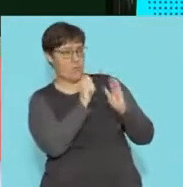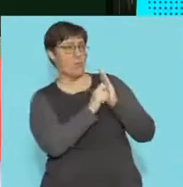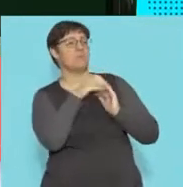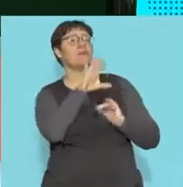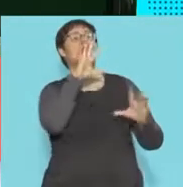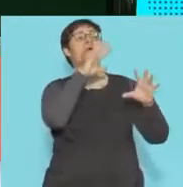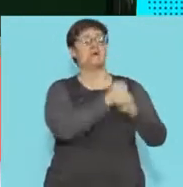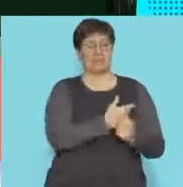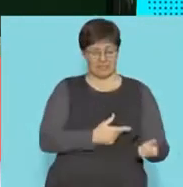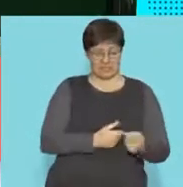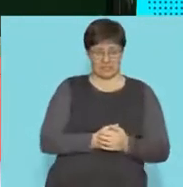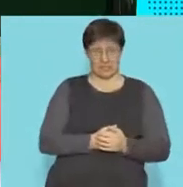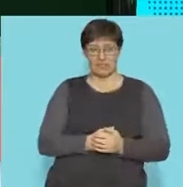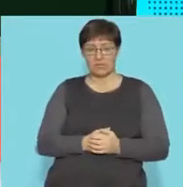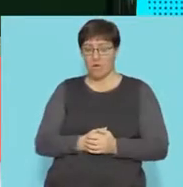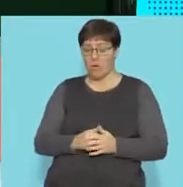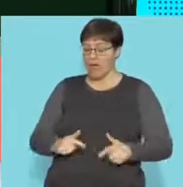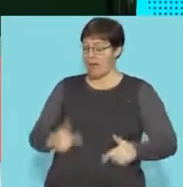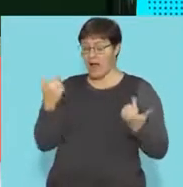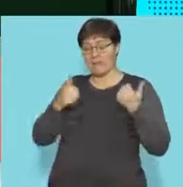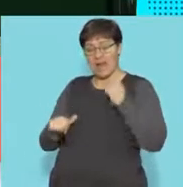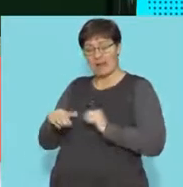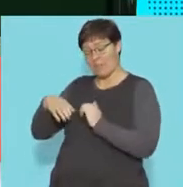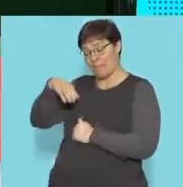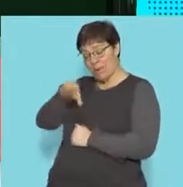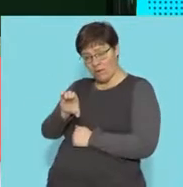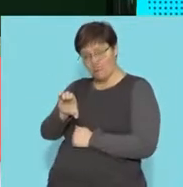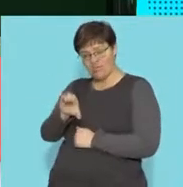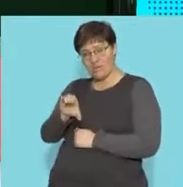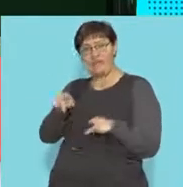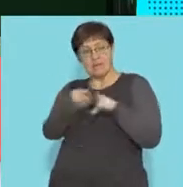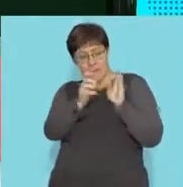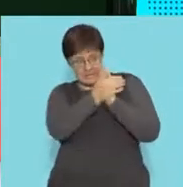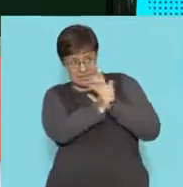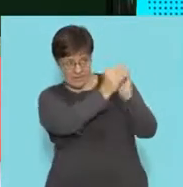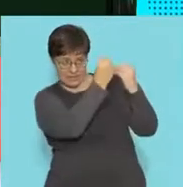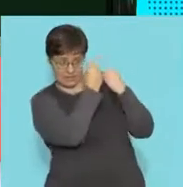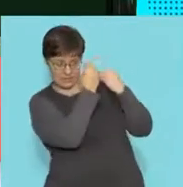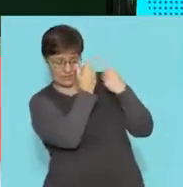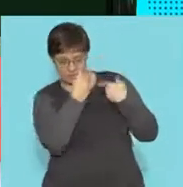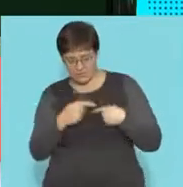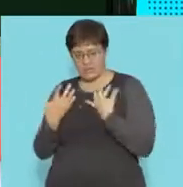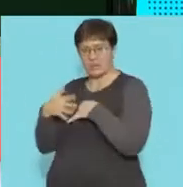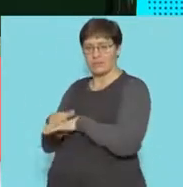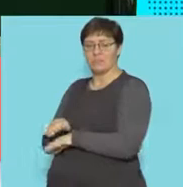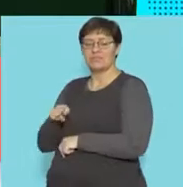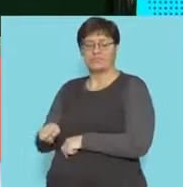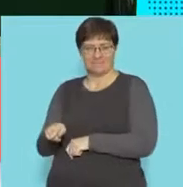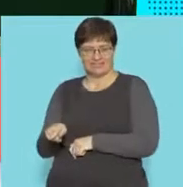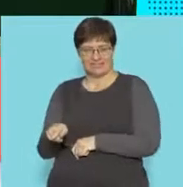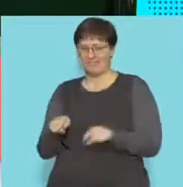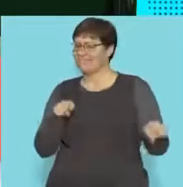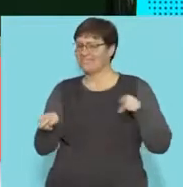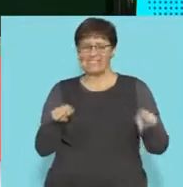to, as we move on to paragraphs in life sciences, to simply take those skills and realize that they